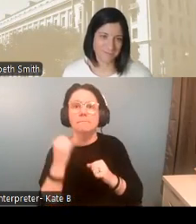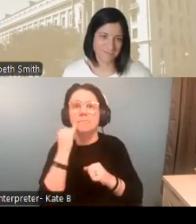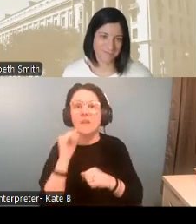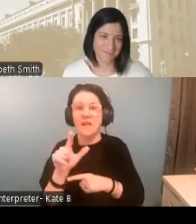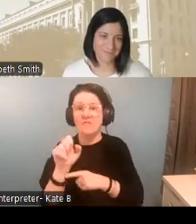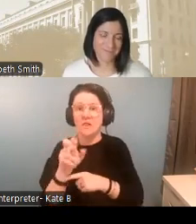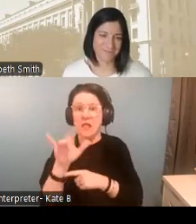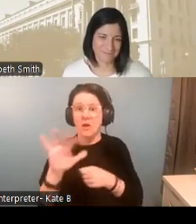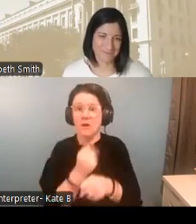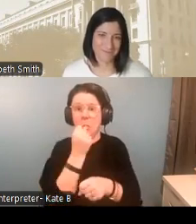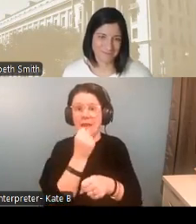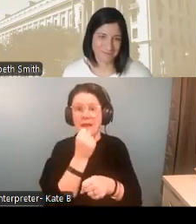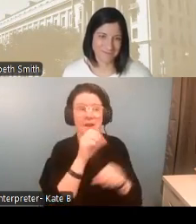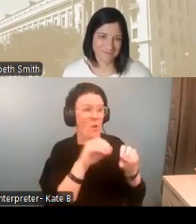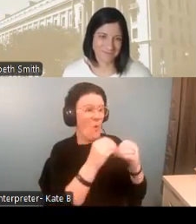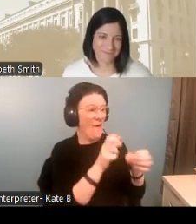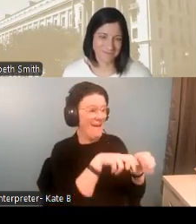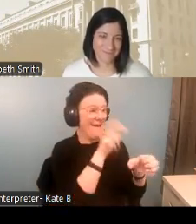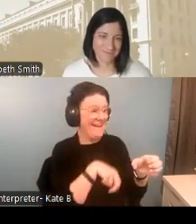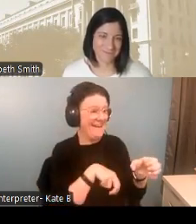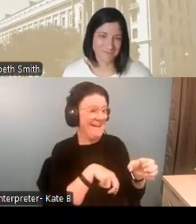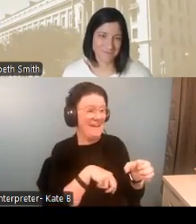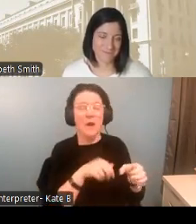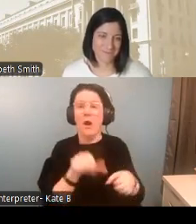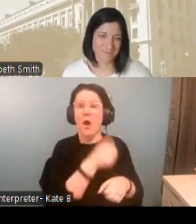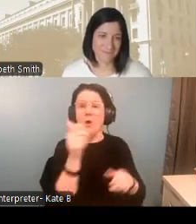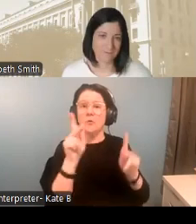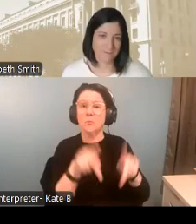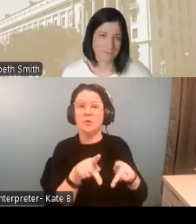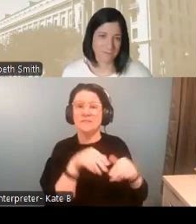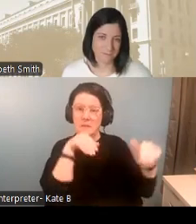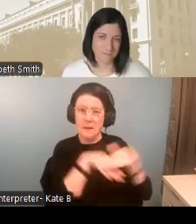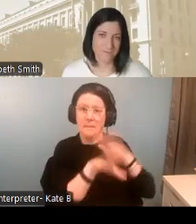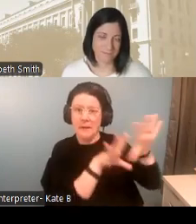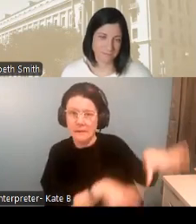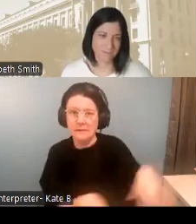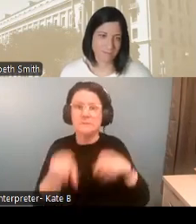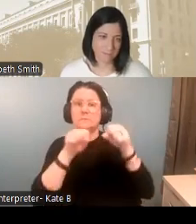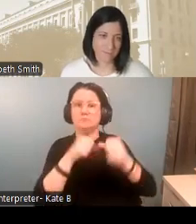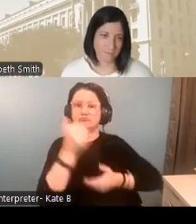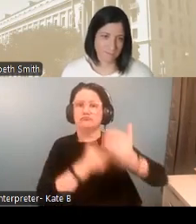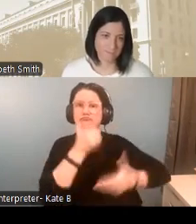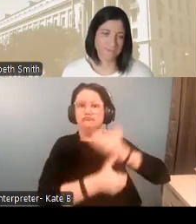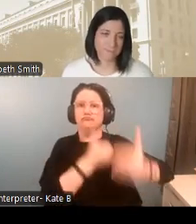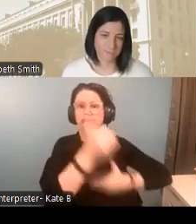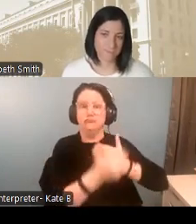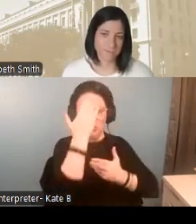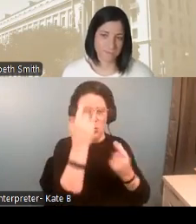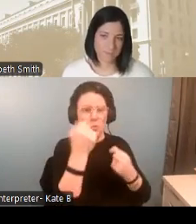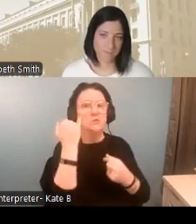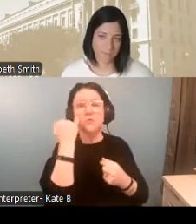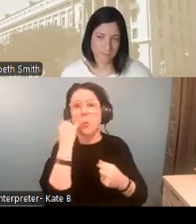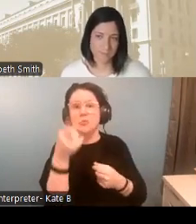lottery and leave the organization the next day, would someone be able to come in and continue operations and know what to do if you vacated